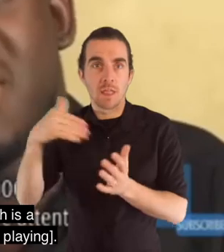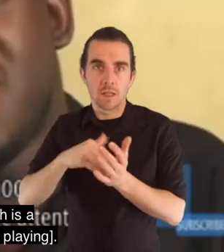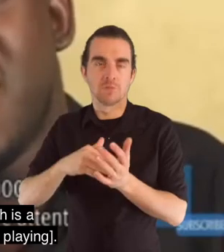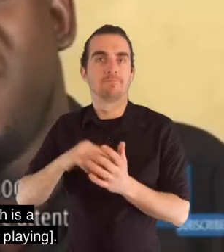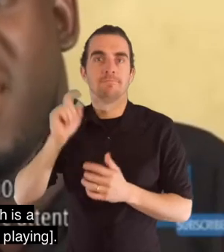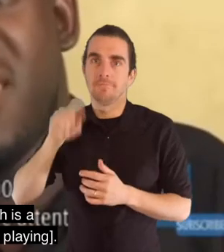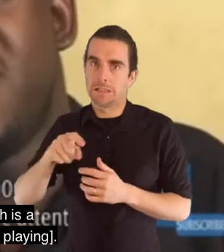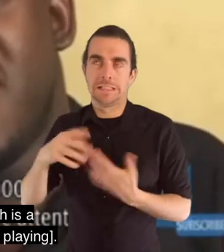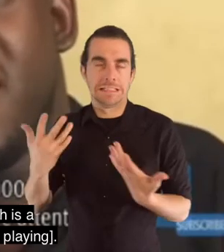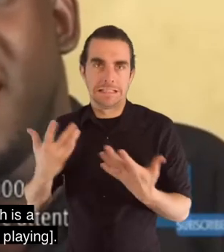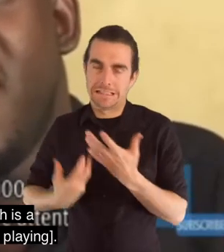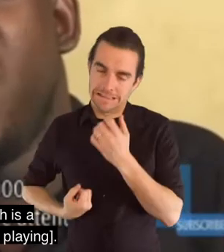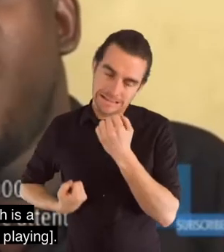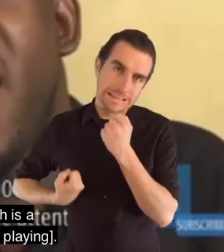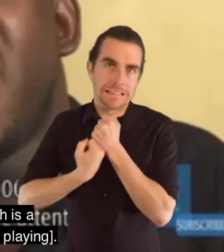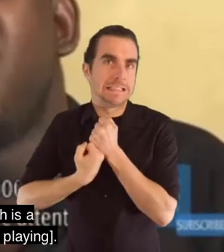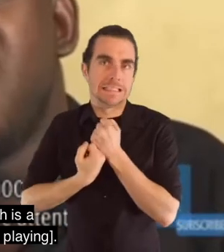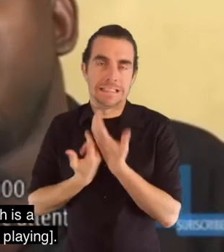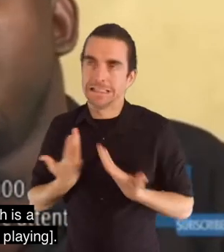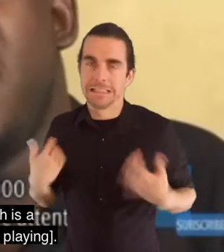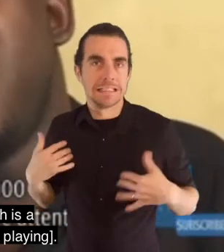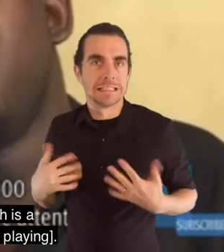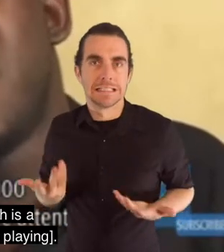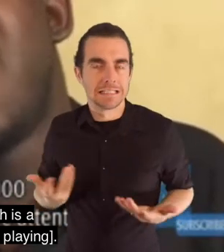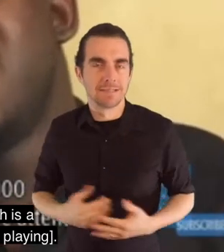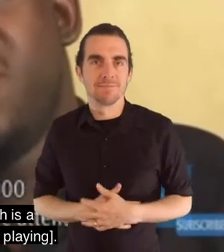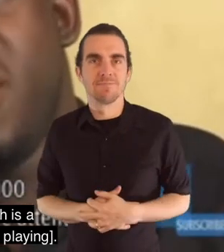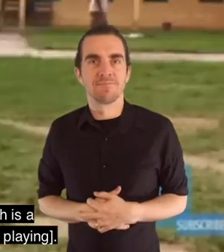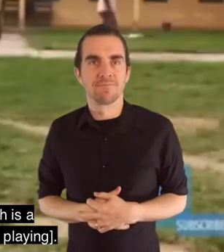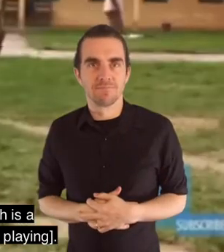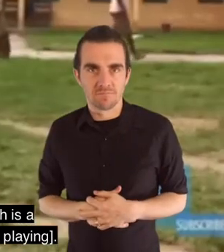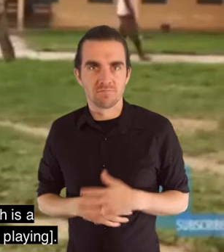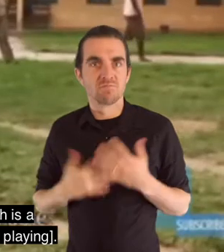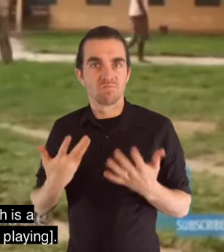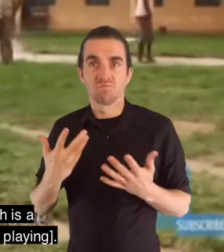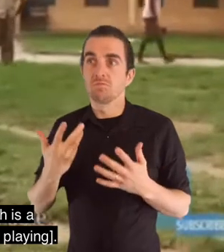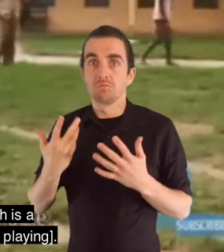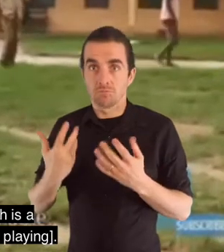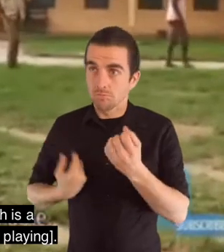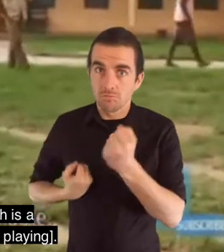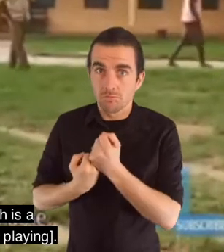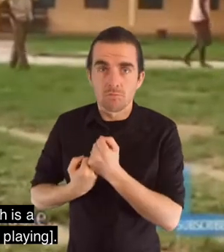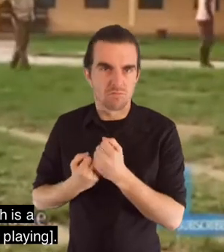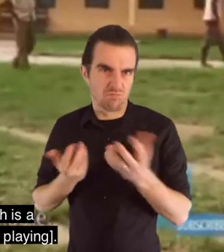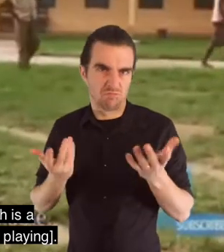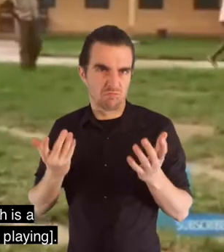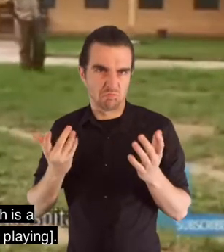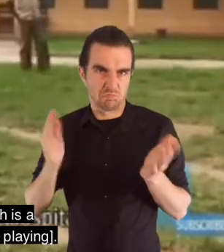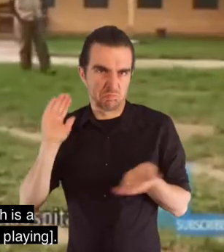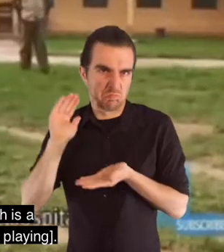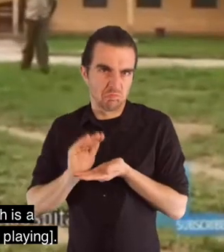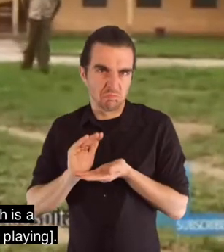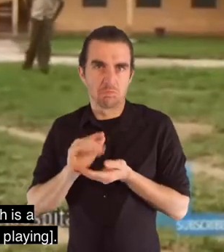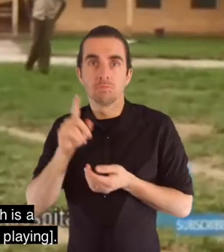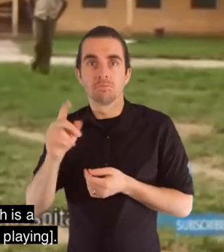over 600,000 require critical mental health care attention. There is very little care available. Ghana's